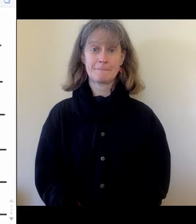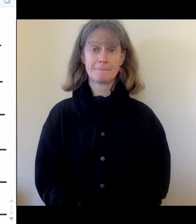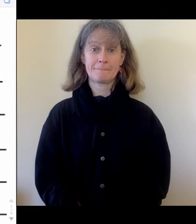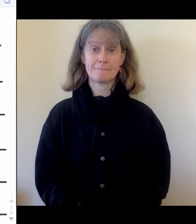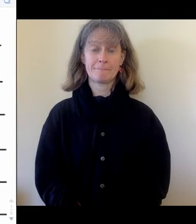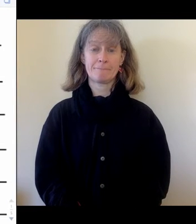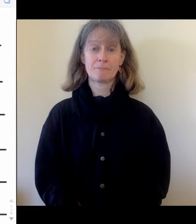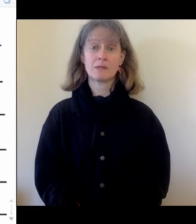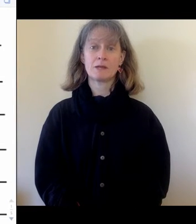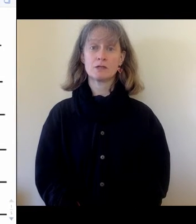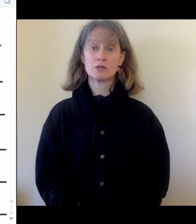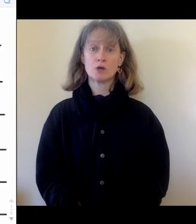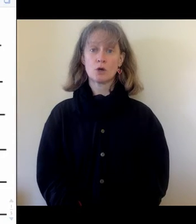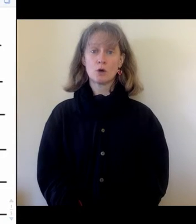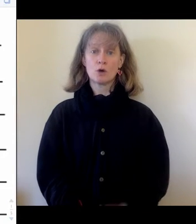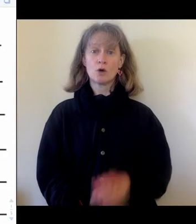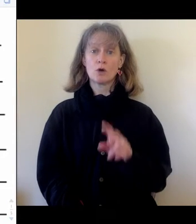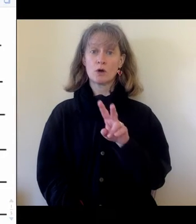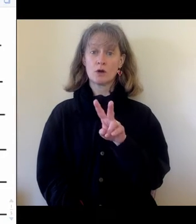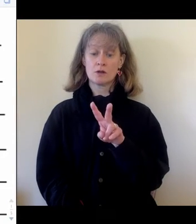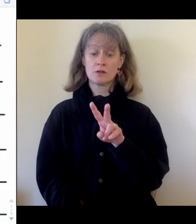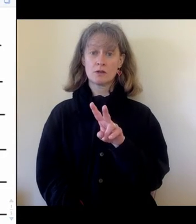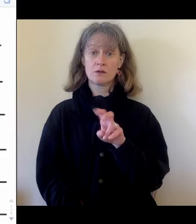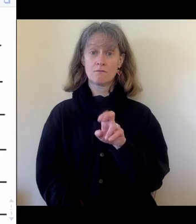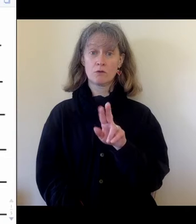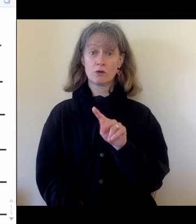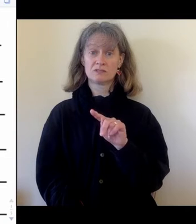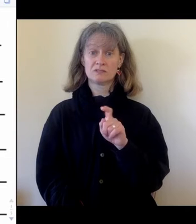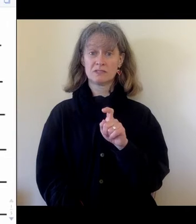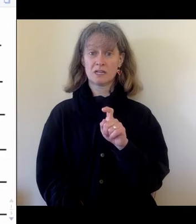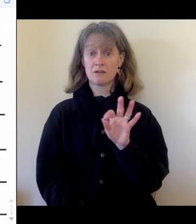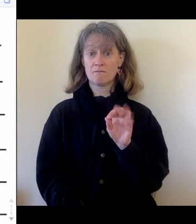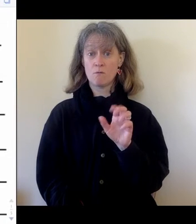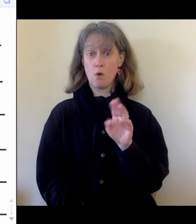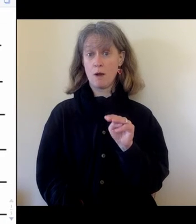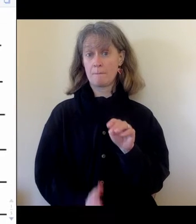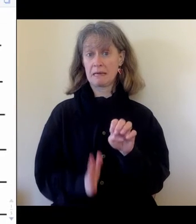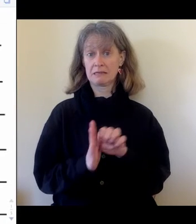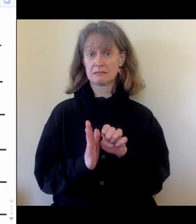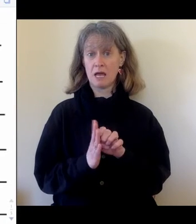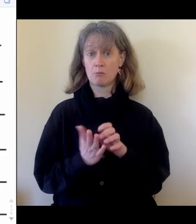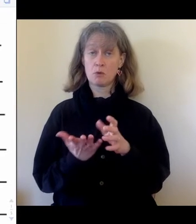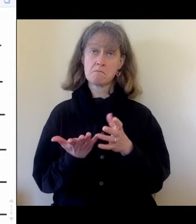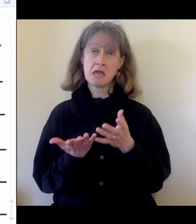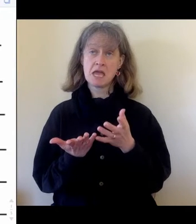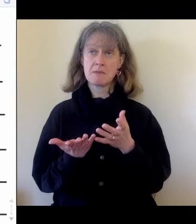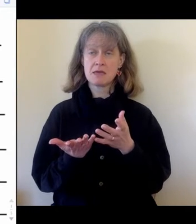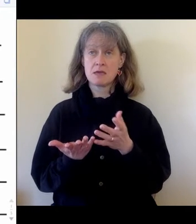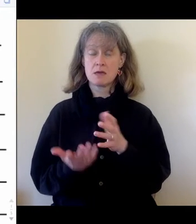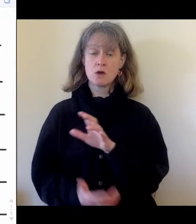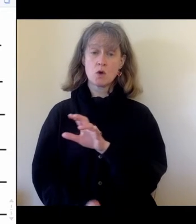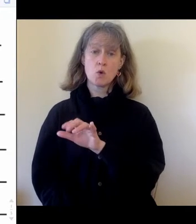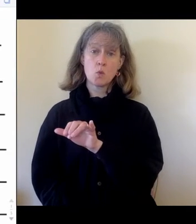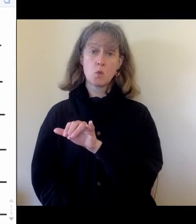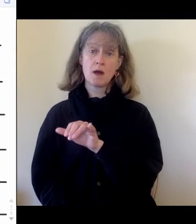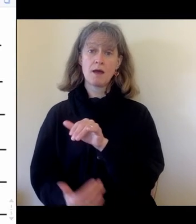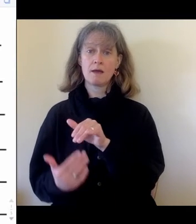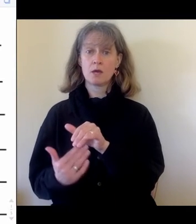So in vertex form, you might see something like y equals, say, 3